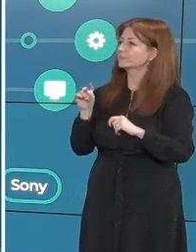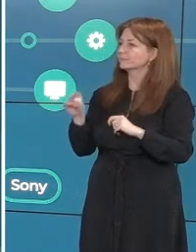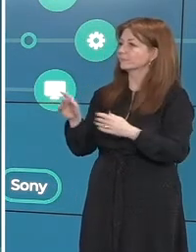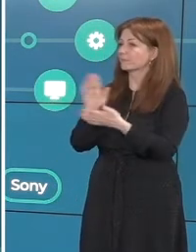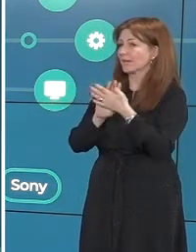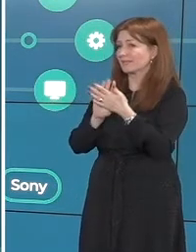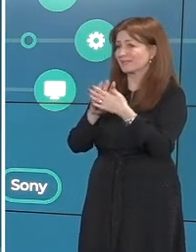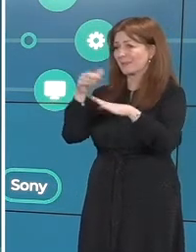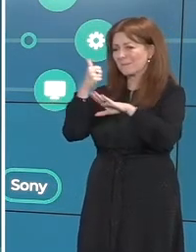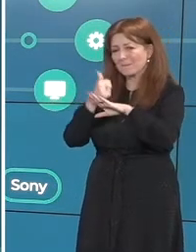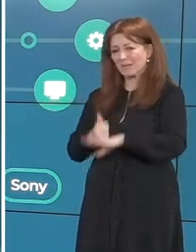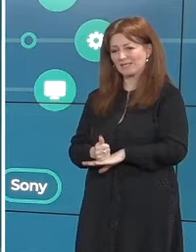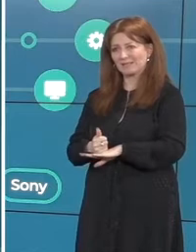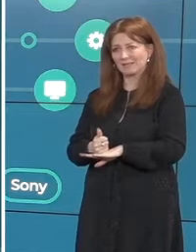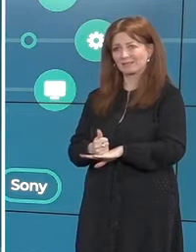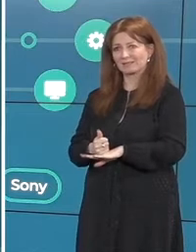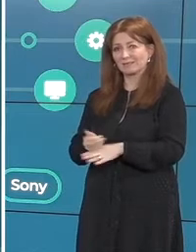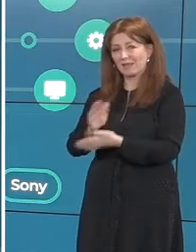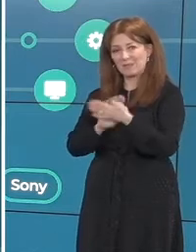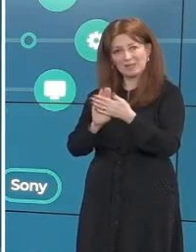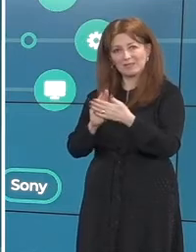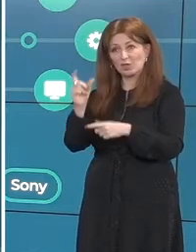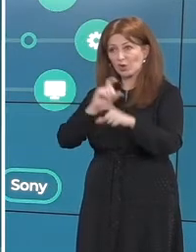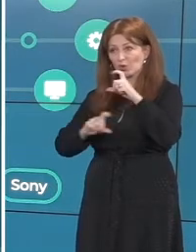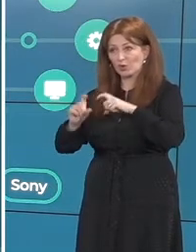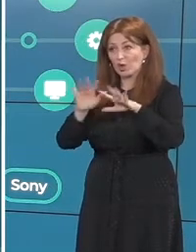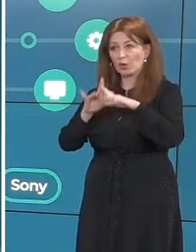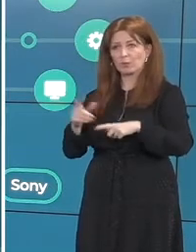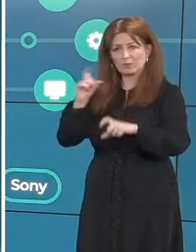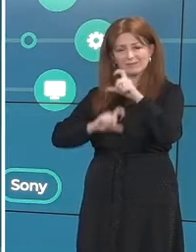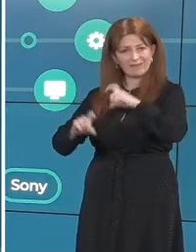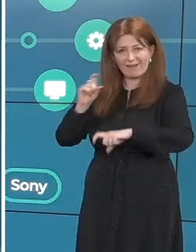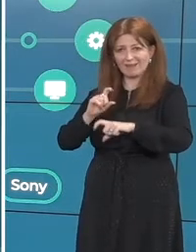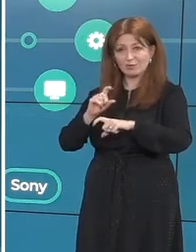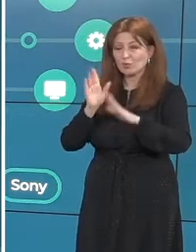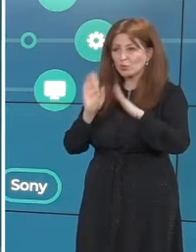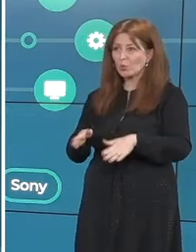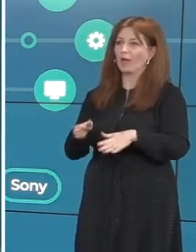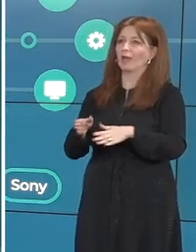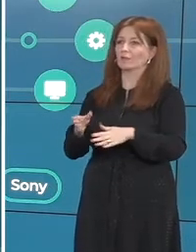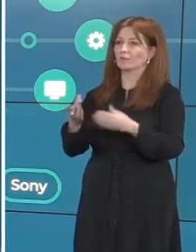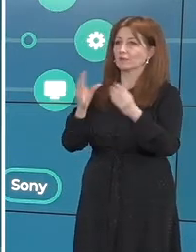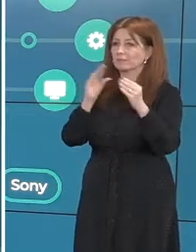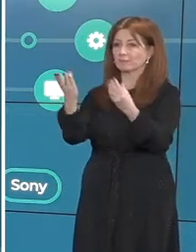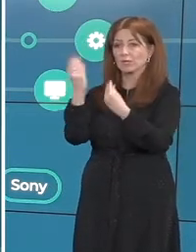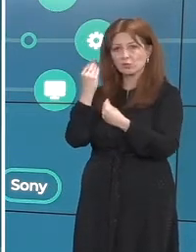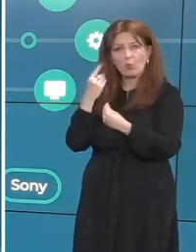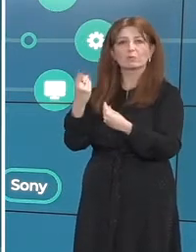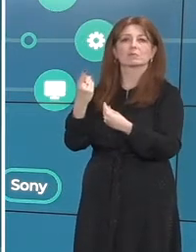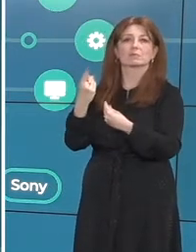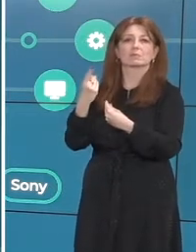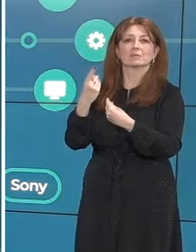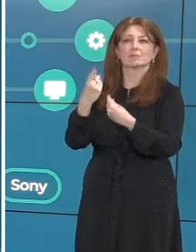baseline of, if you're going to get a computer science degree, you shouldn't be able to graduate if you haven't been taught some of how to